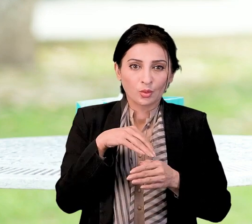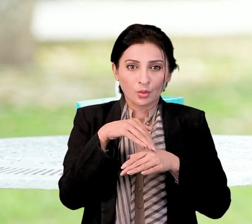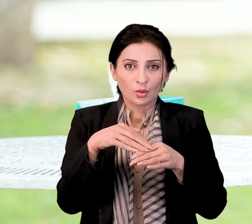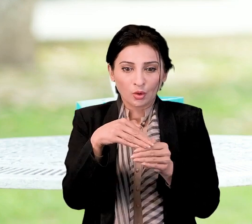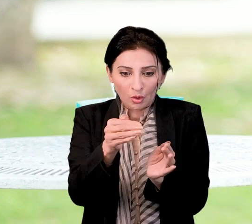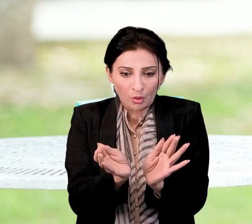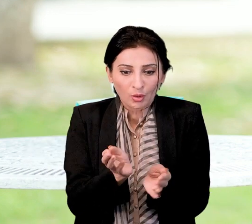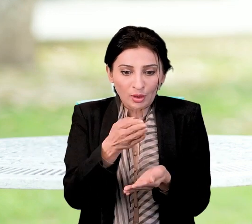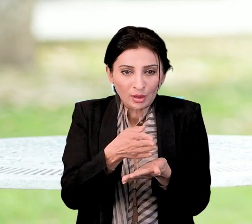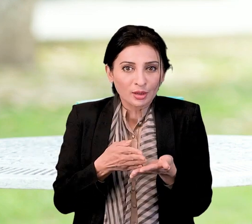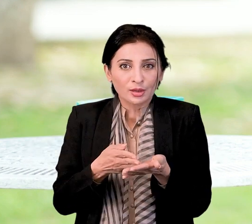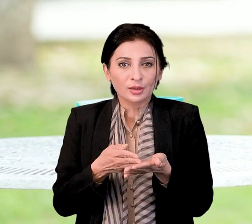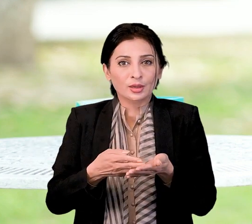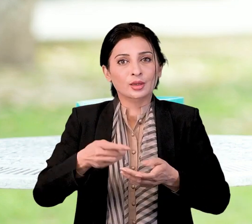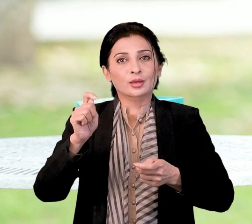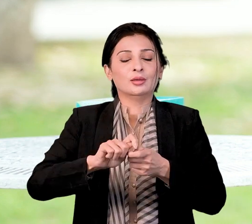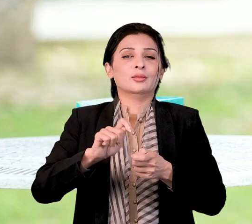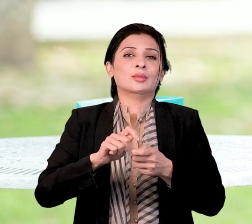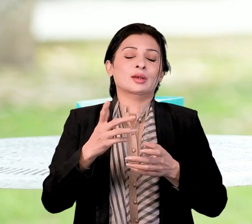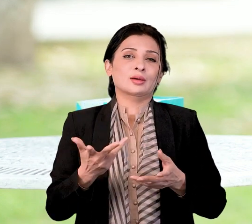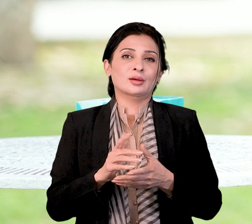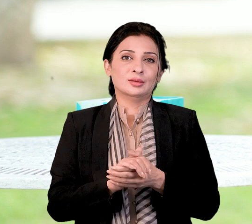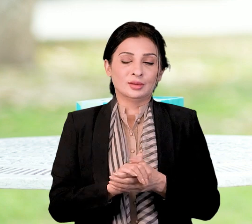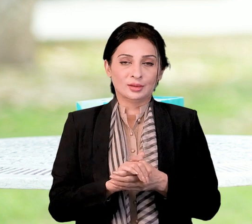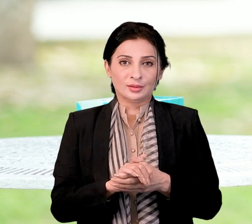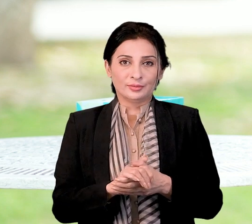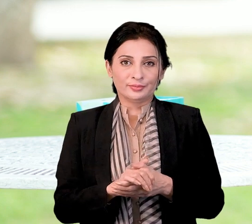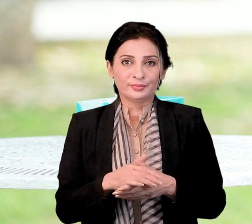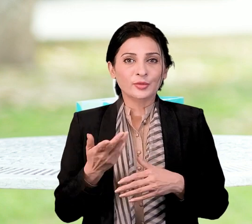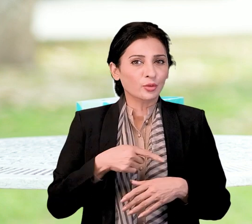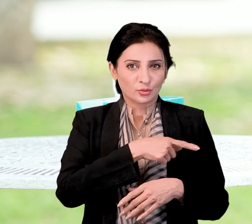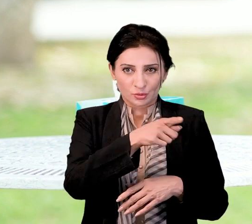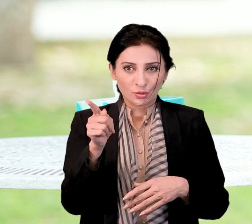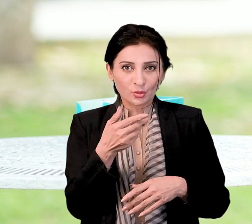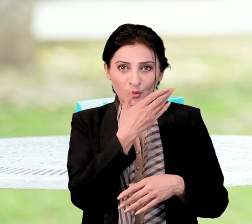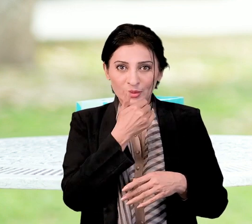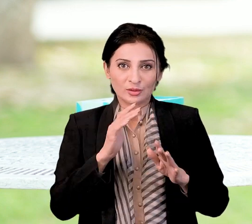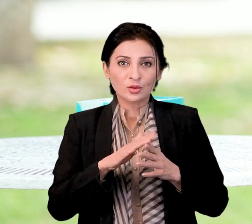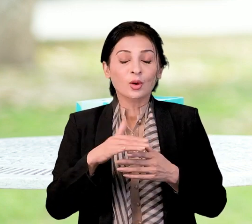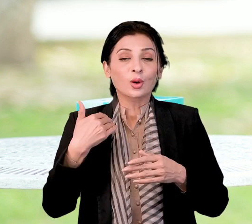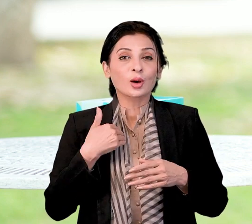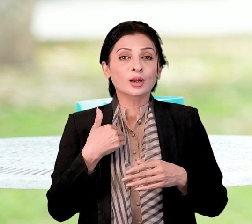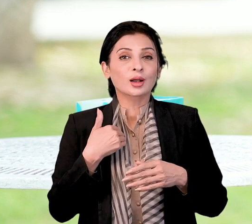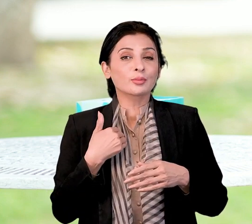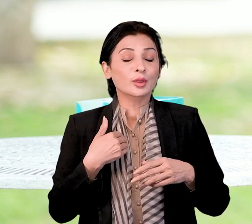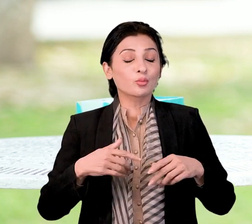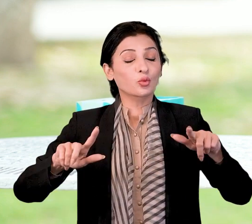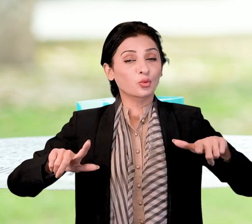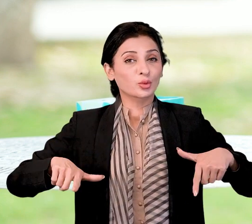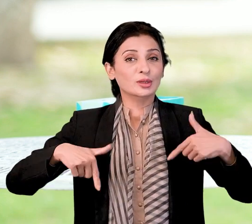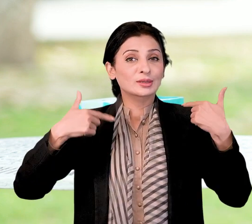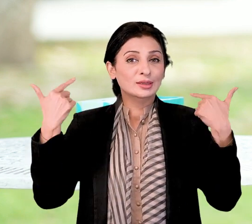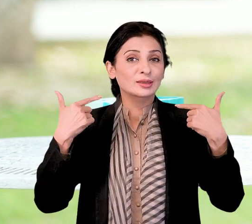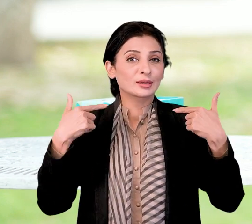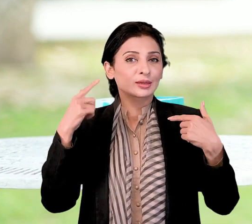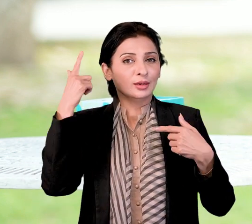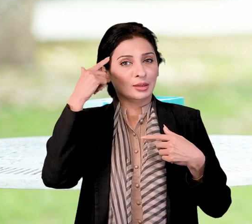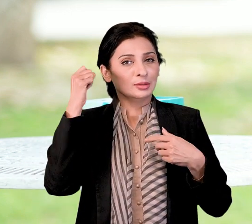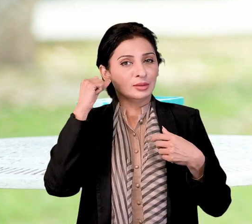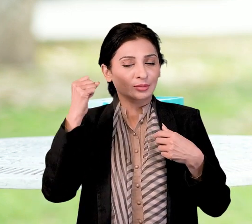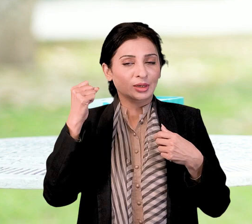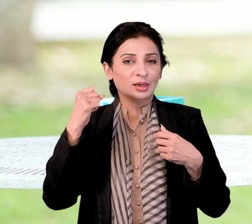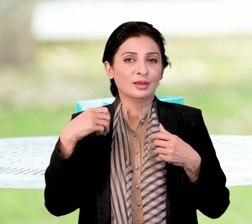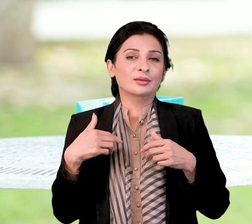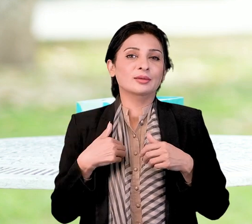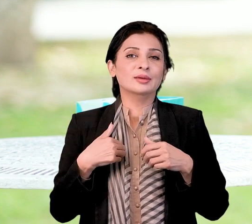desserts to everyone who craves for them, who wants them, and we have dedicated our lives to